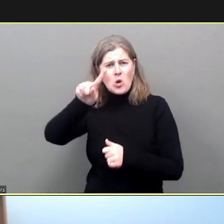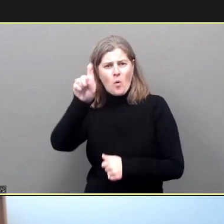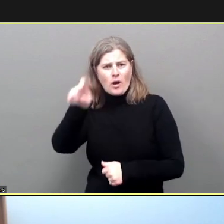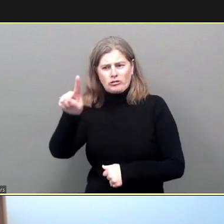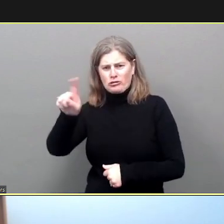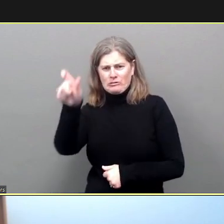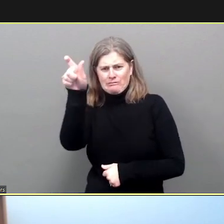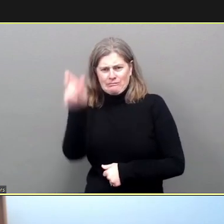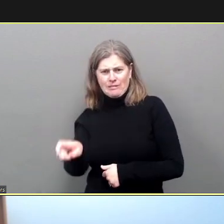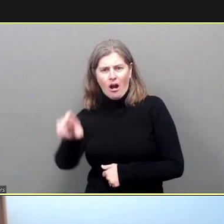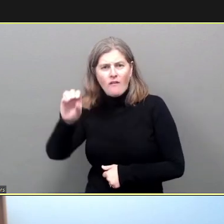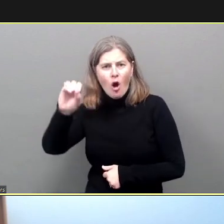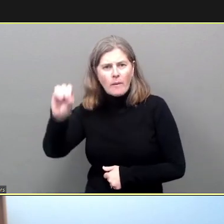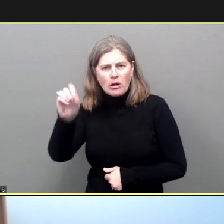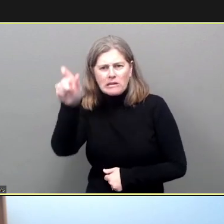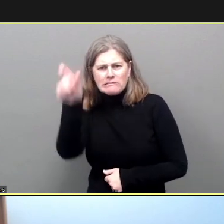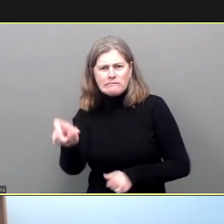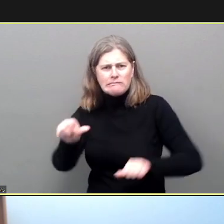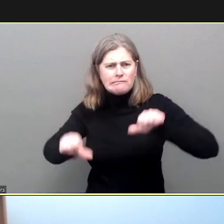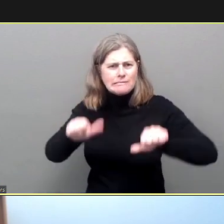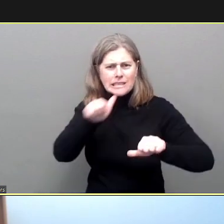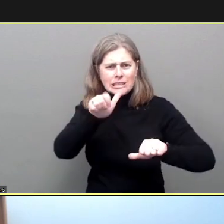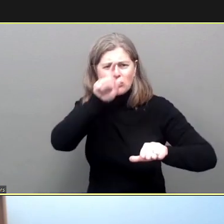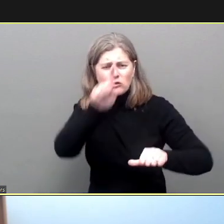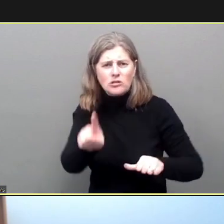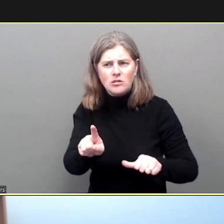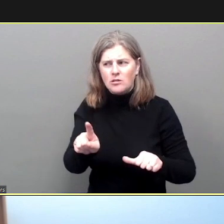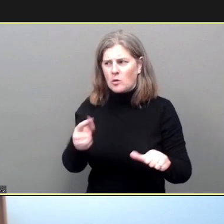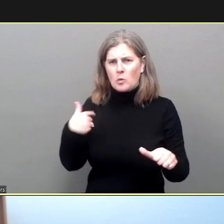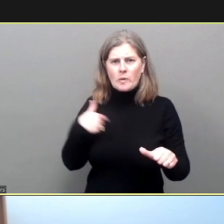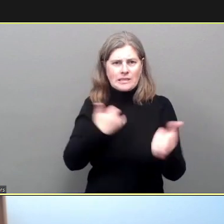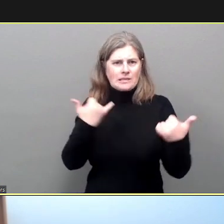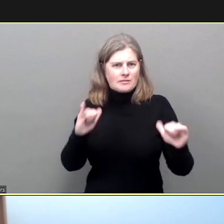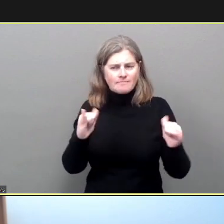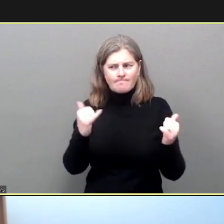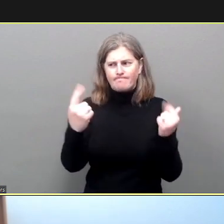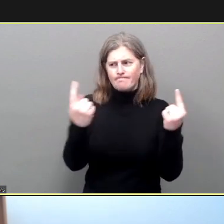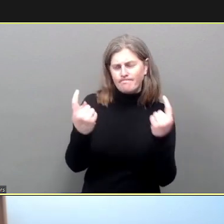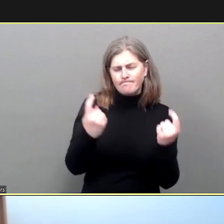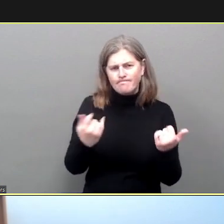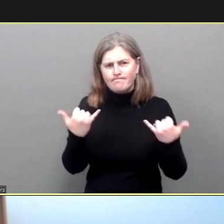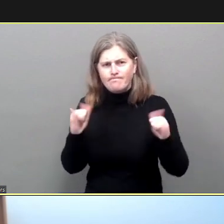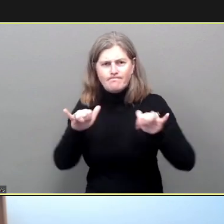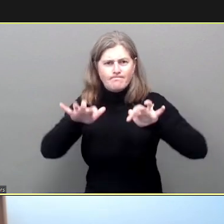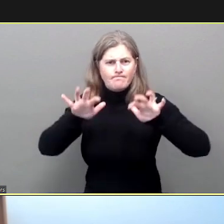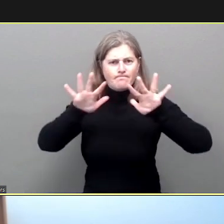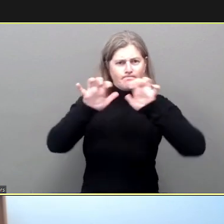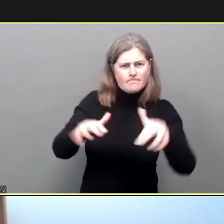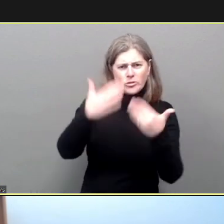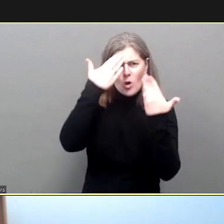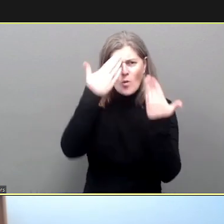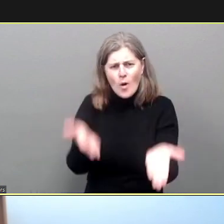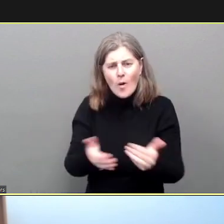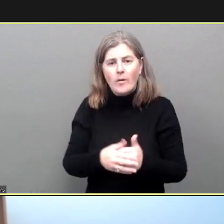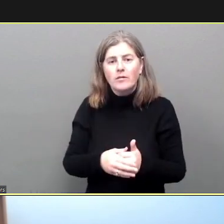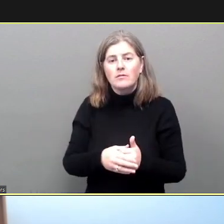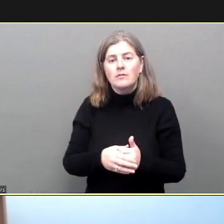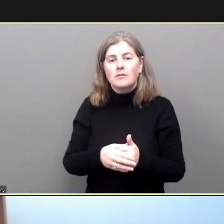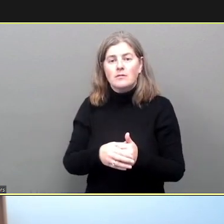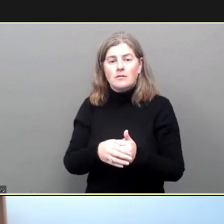this variant because a lot of questions still remain, though